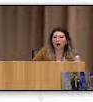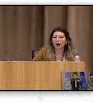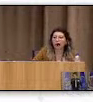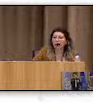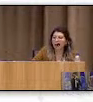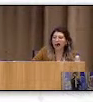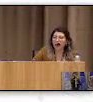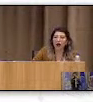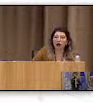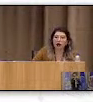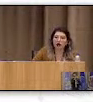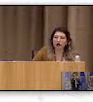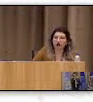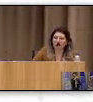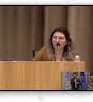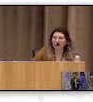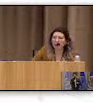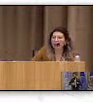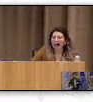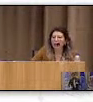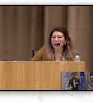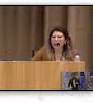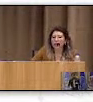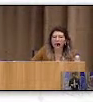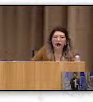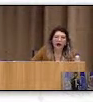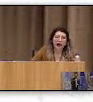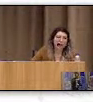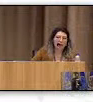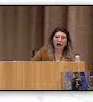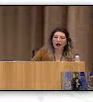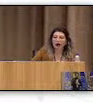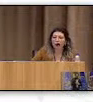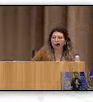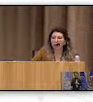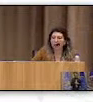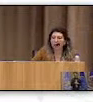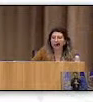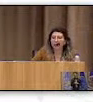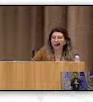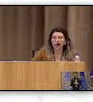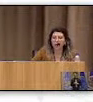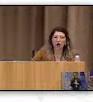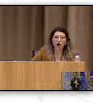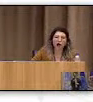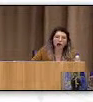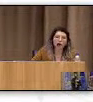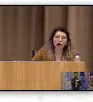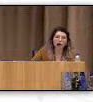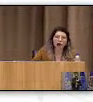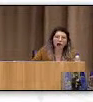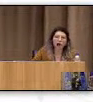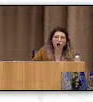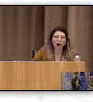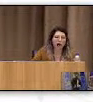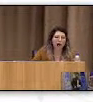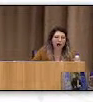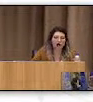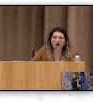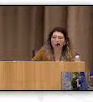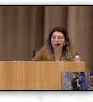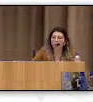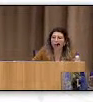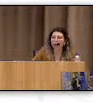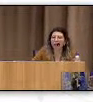our system, we have a system that is shared. We have the private and the public sector. The public